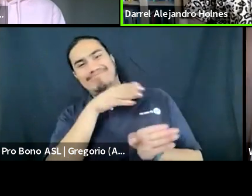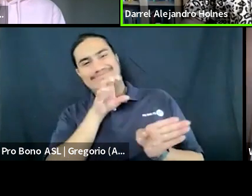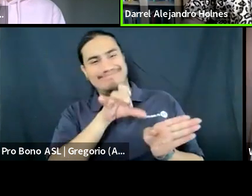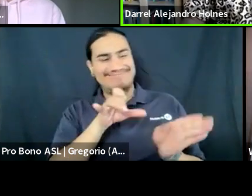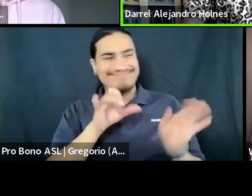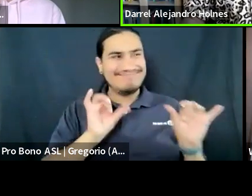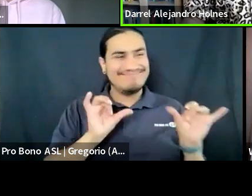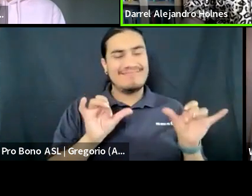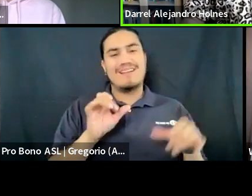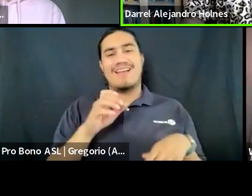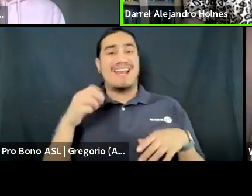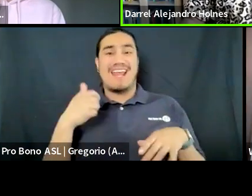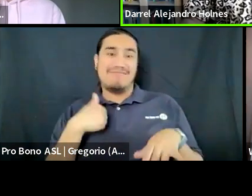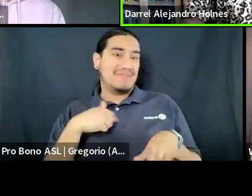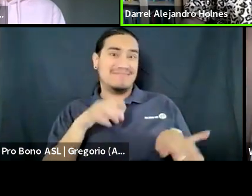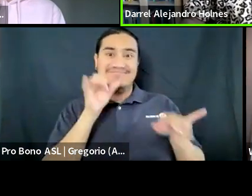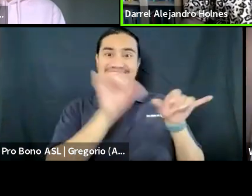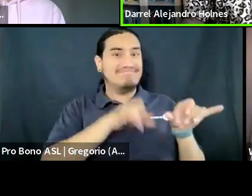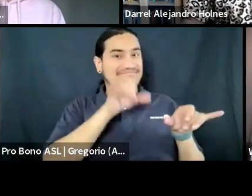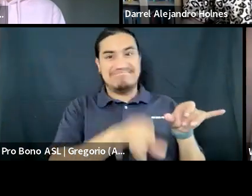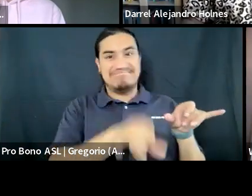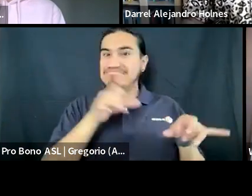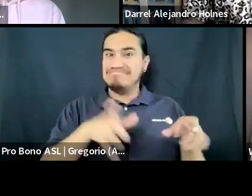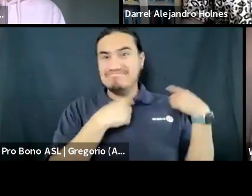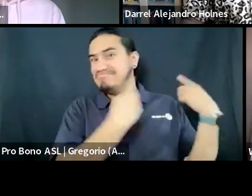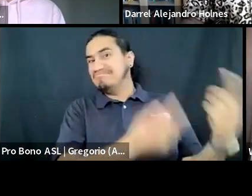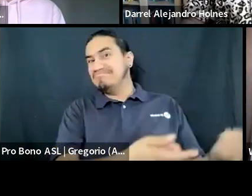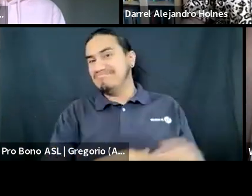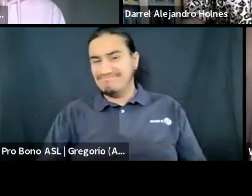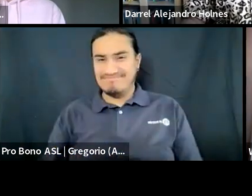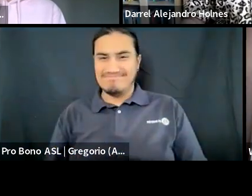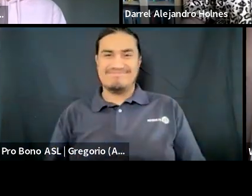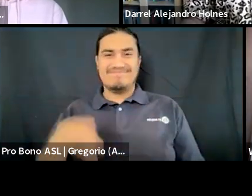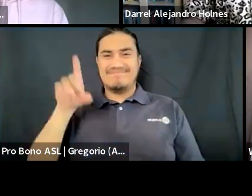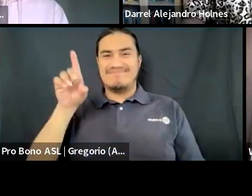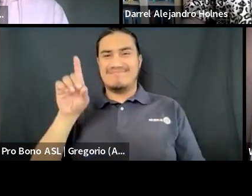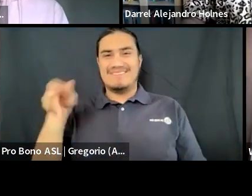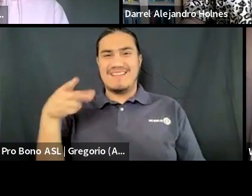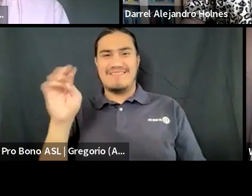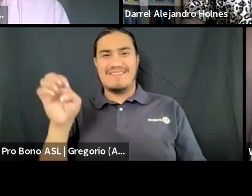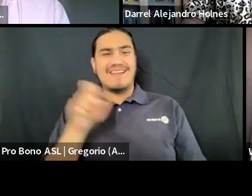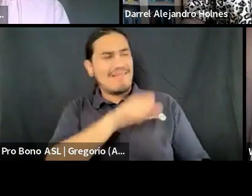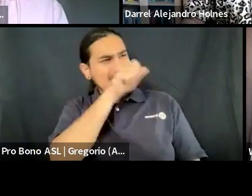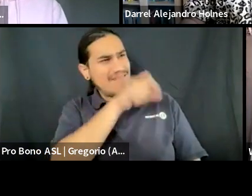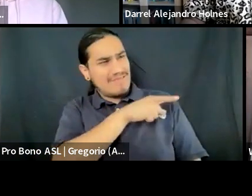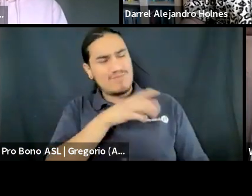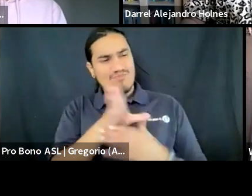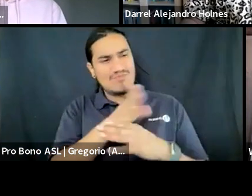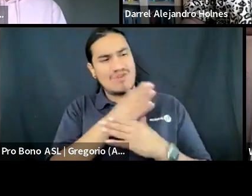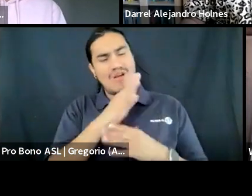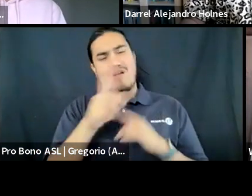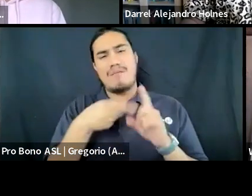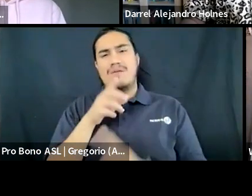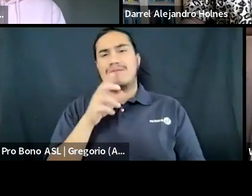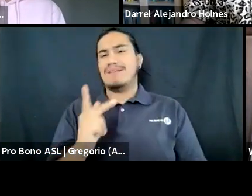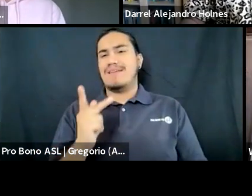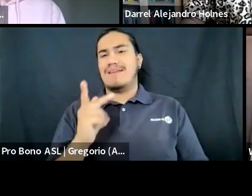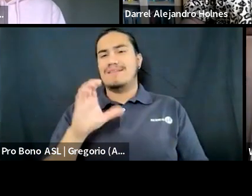sort of just never left. I love that you just shared about KCTF, especially if there are any students